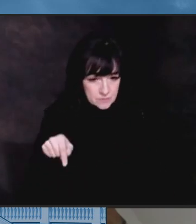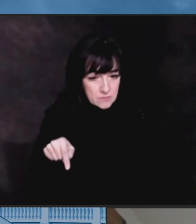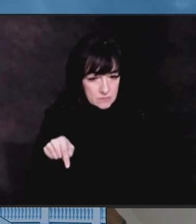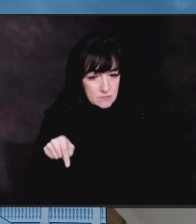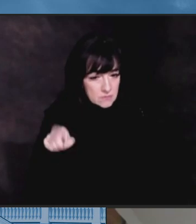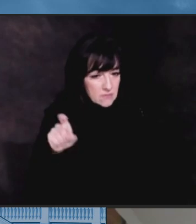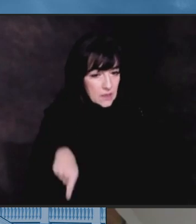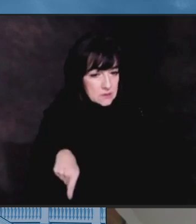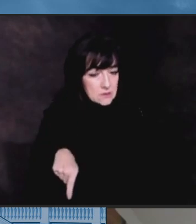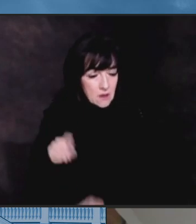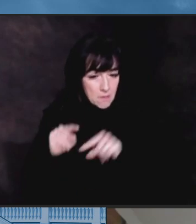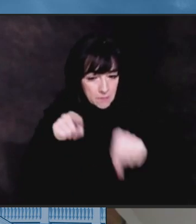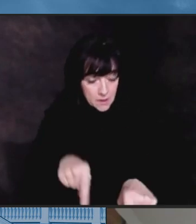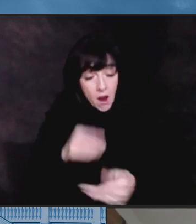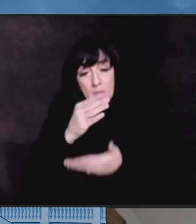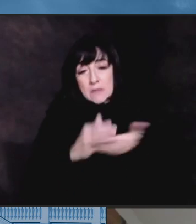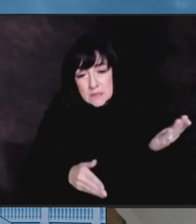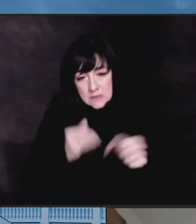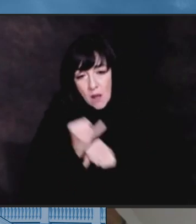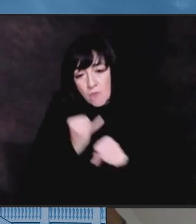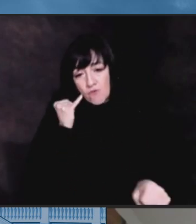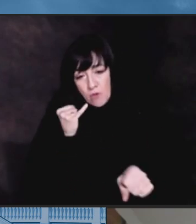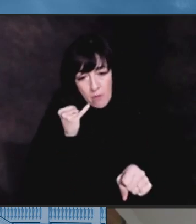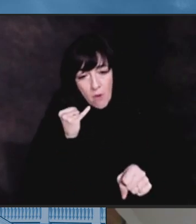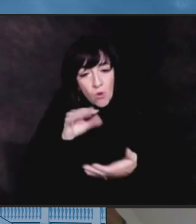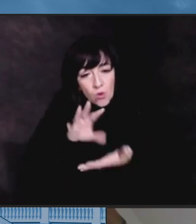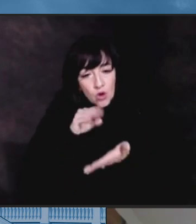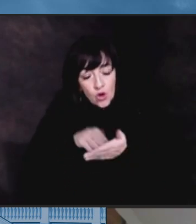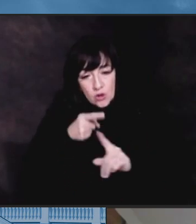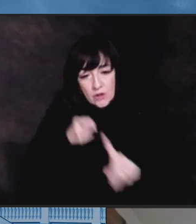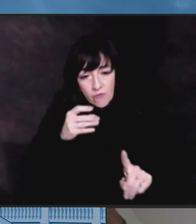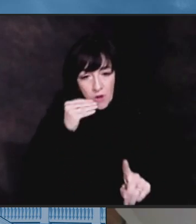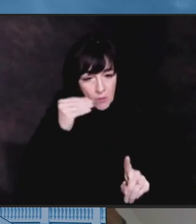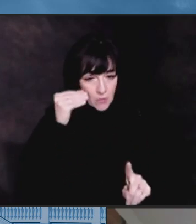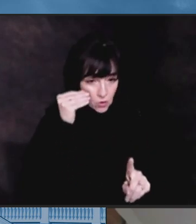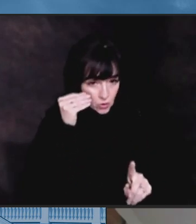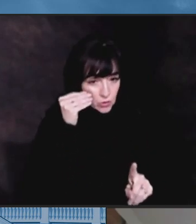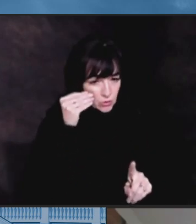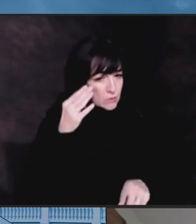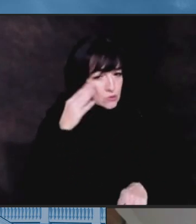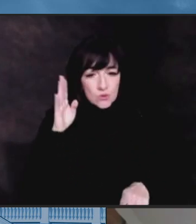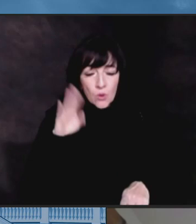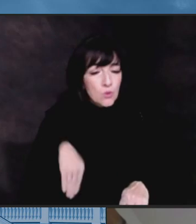doing remote learning. And so we know that there's not a lot of transmission within the